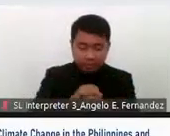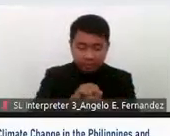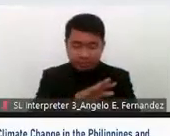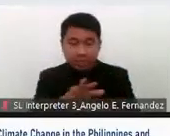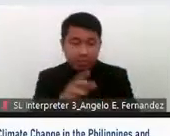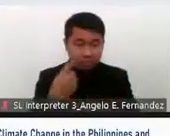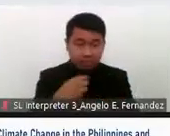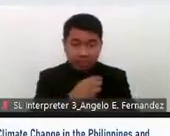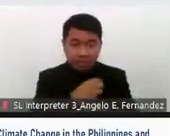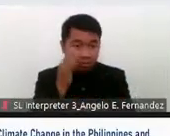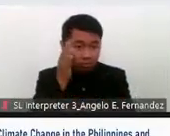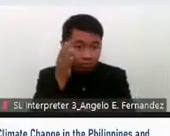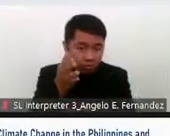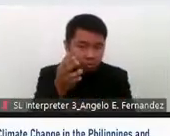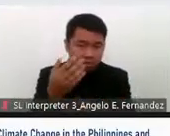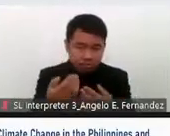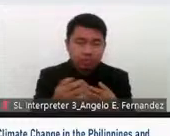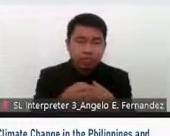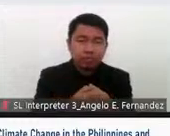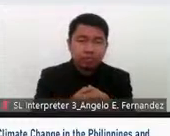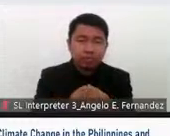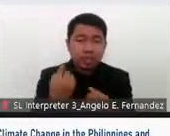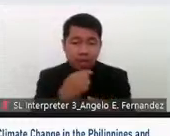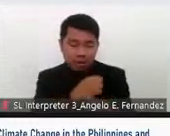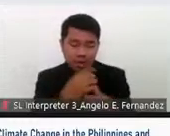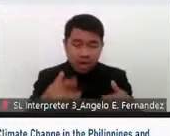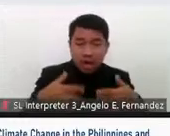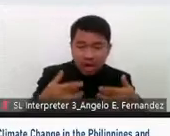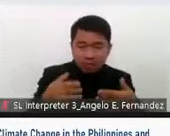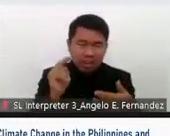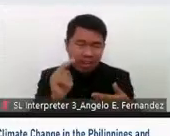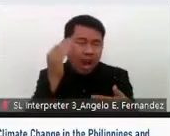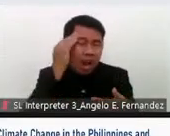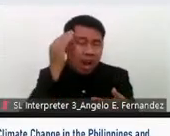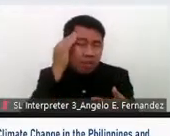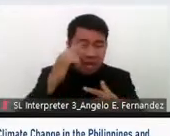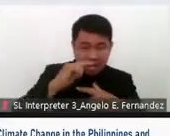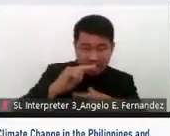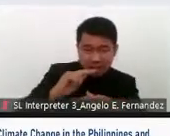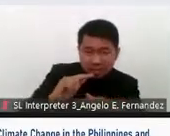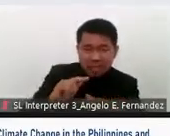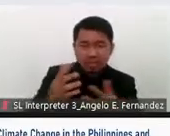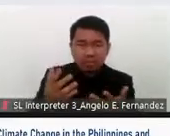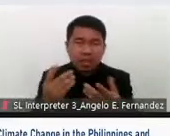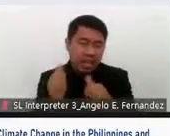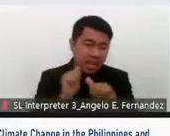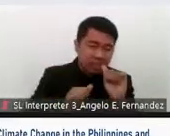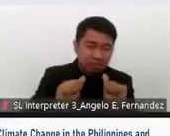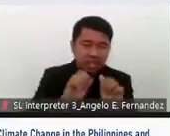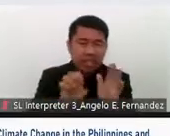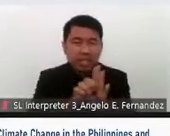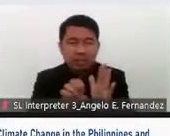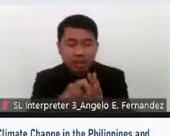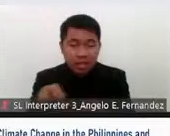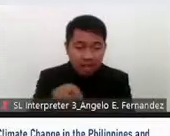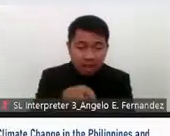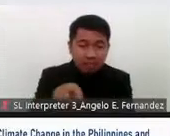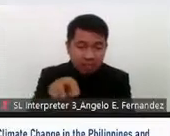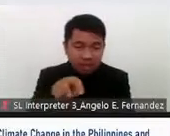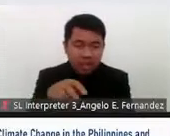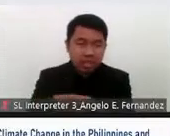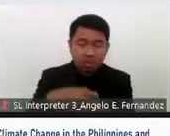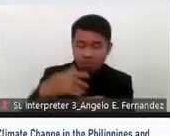but our lives will need to acknowledge the limits to our customary activities like global travel, petrol fuels for transportation